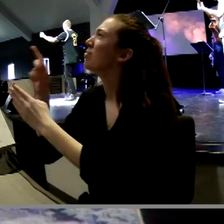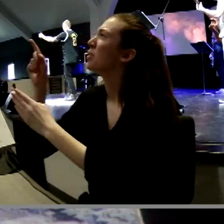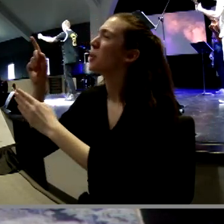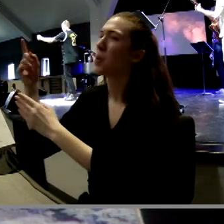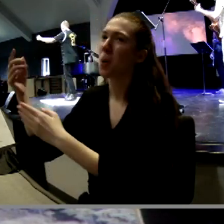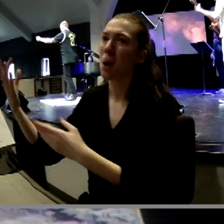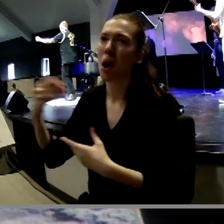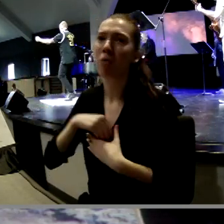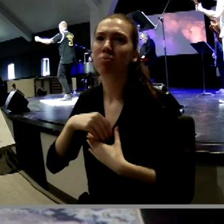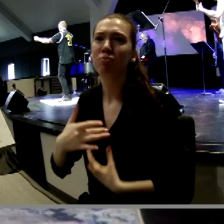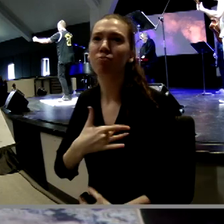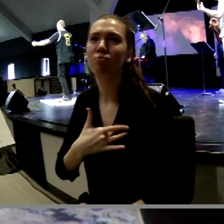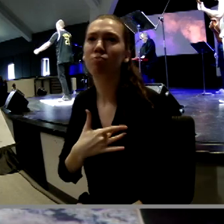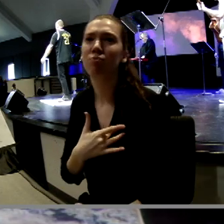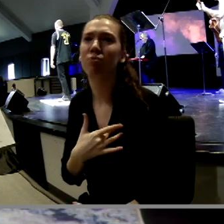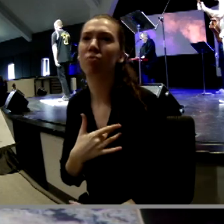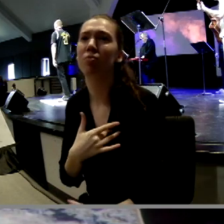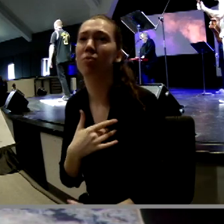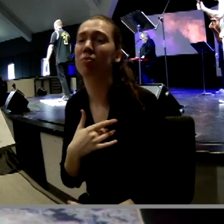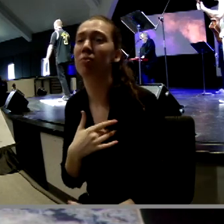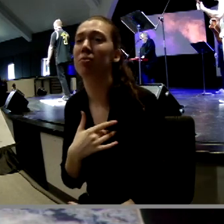here at this church